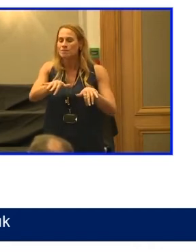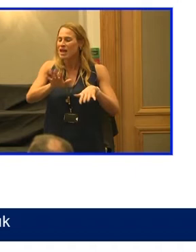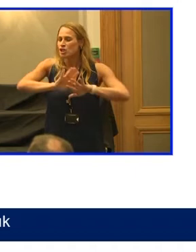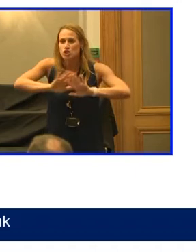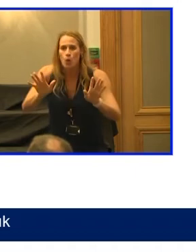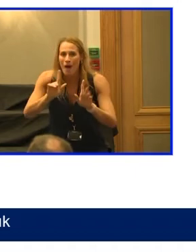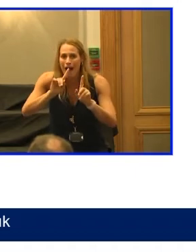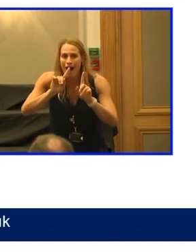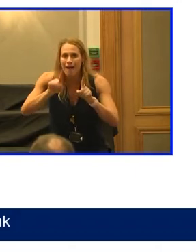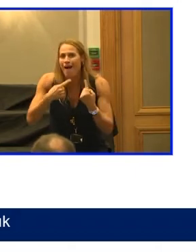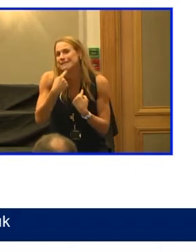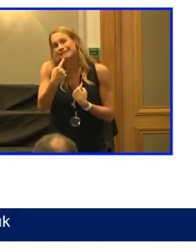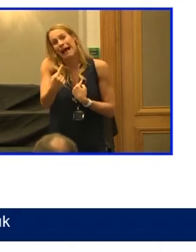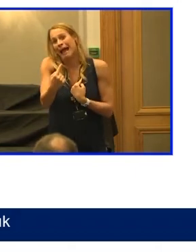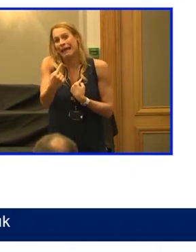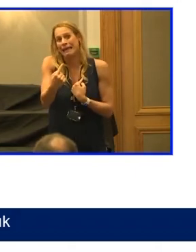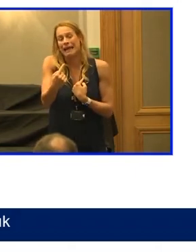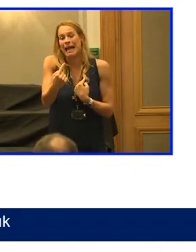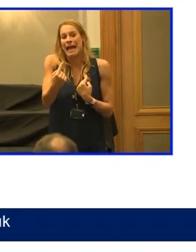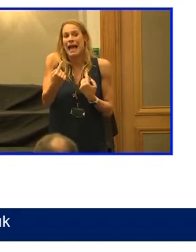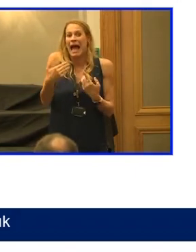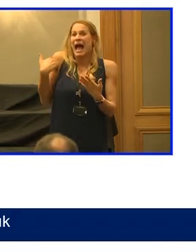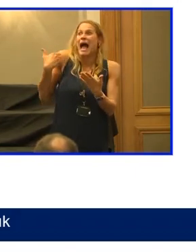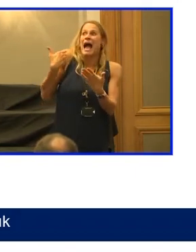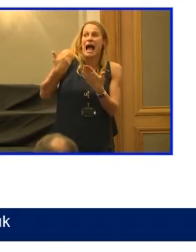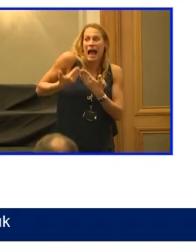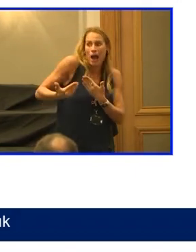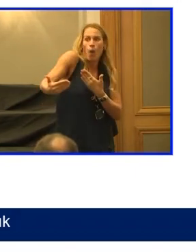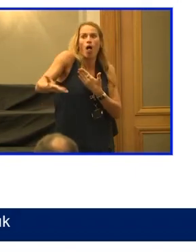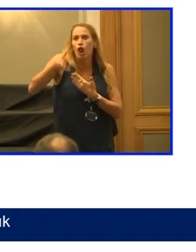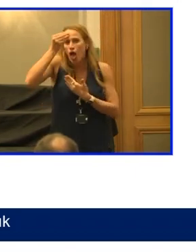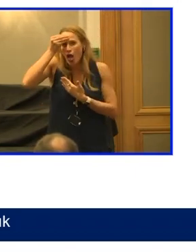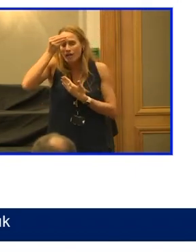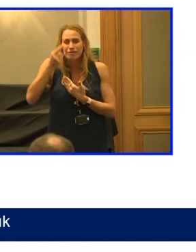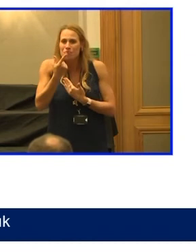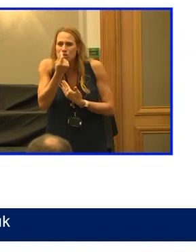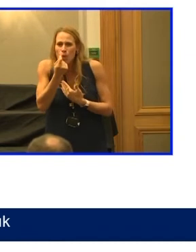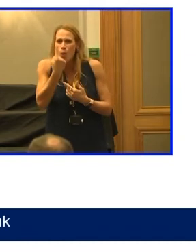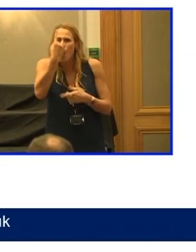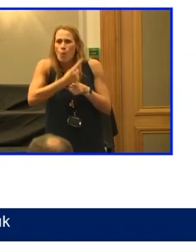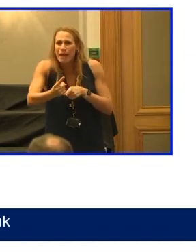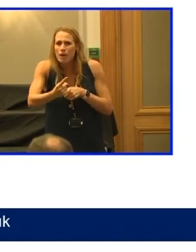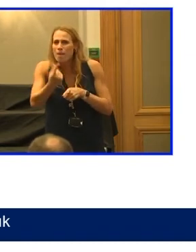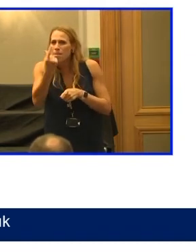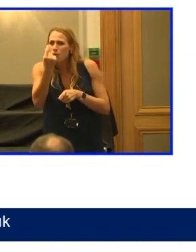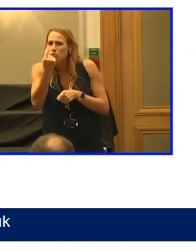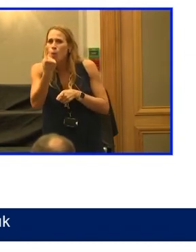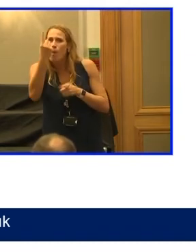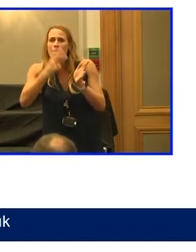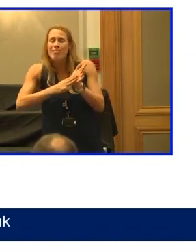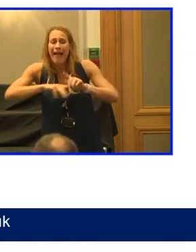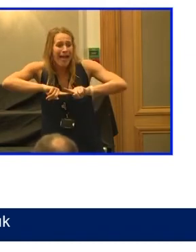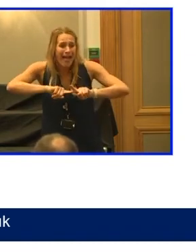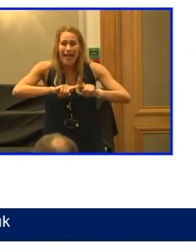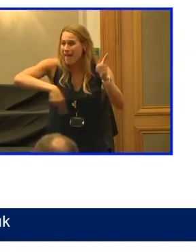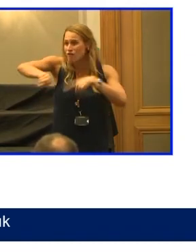answer how long it takes because you're a unique individual, but it might take you a week, it might take you a month. But that's the joy of it. Once you get it, it stays